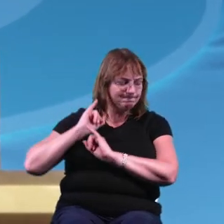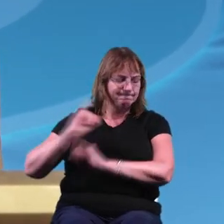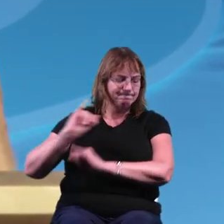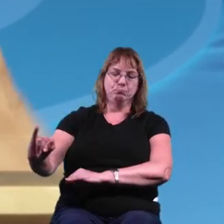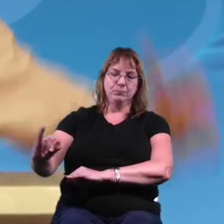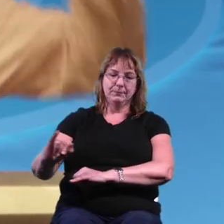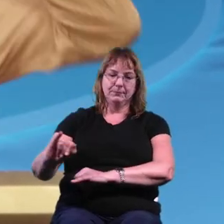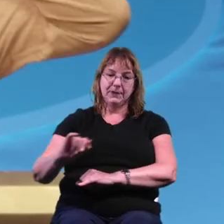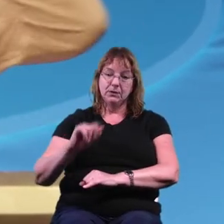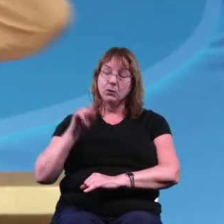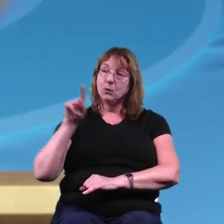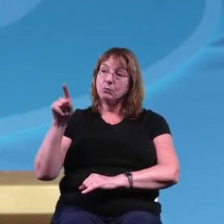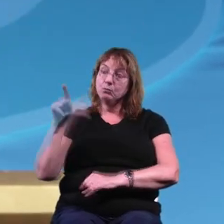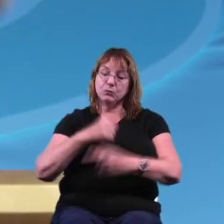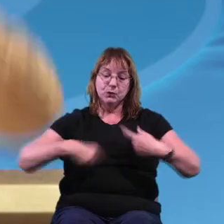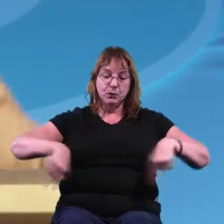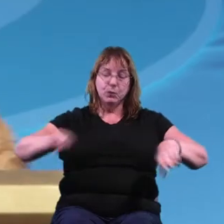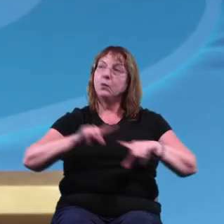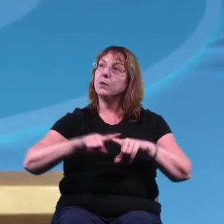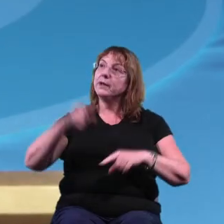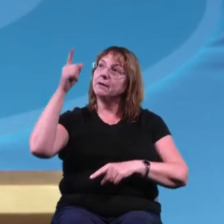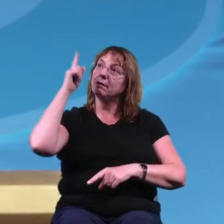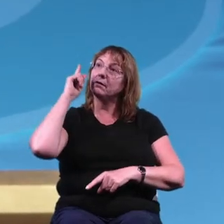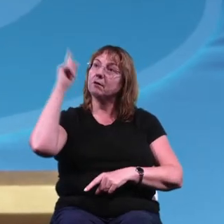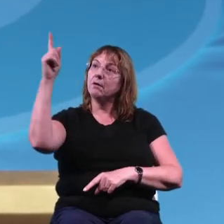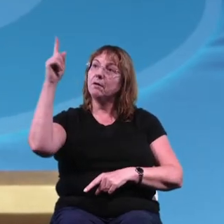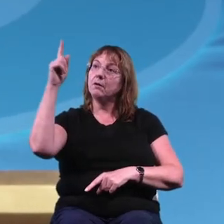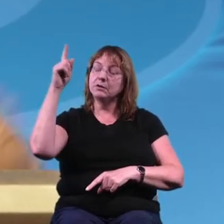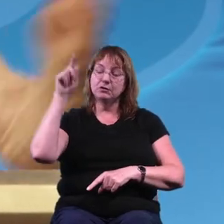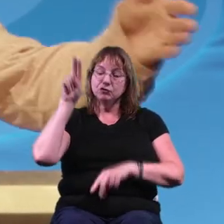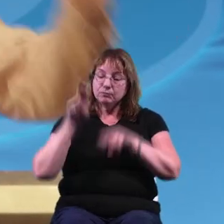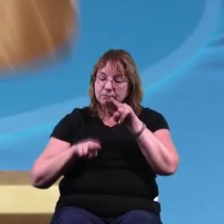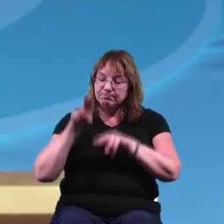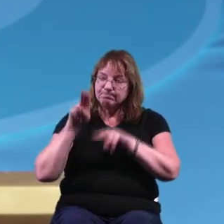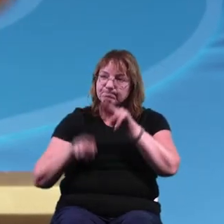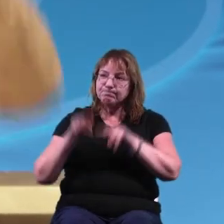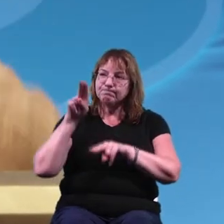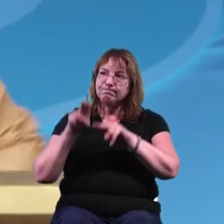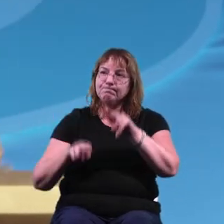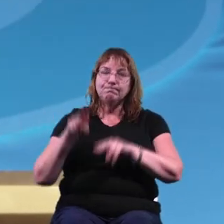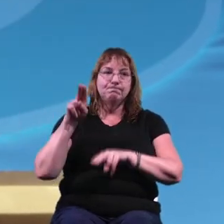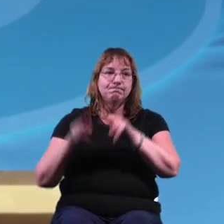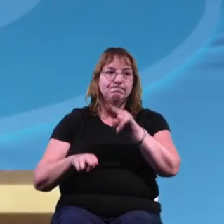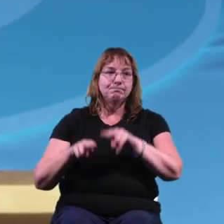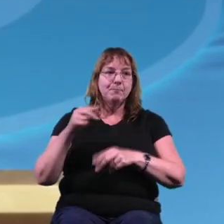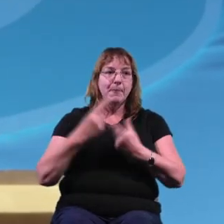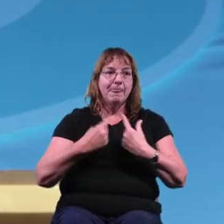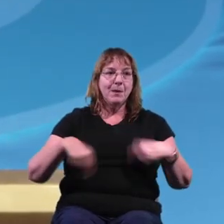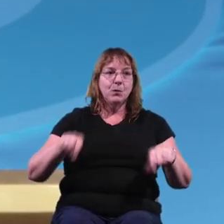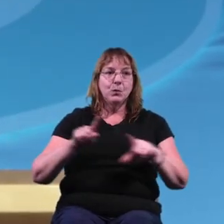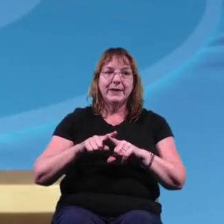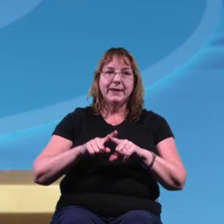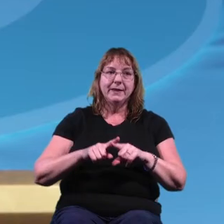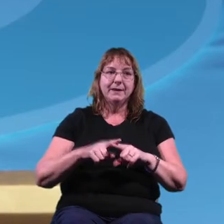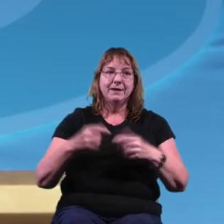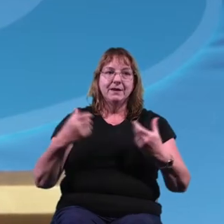God on trial and we make our judgment against him. He's in the dock, we're the judge.